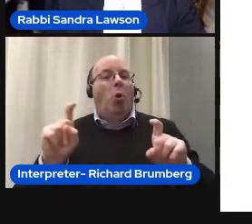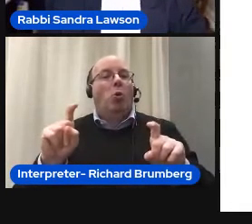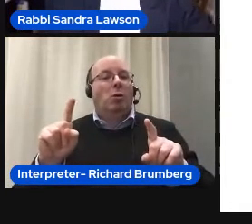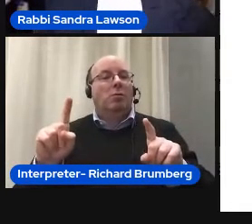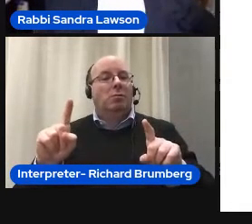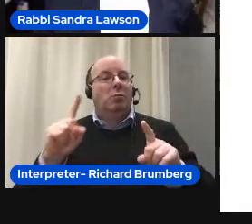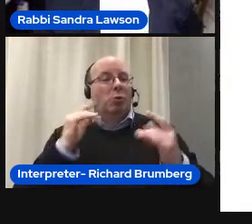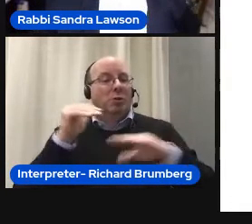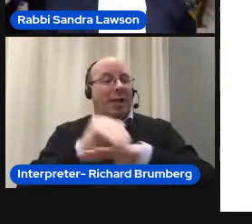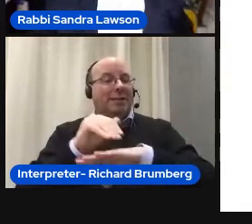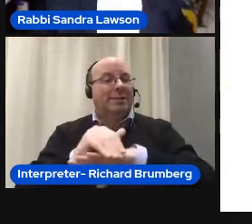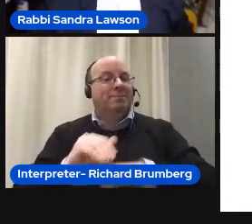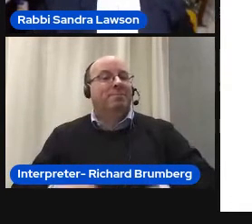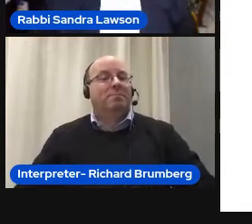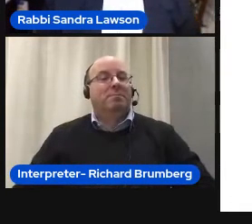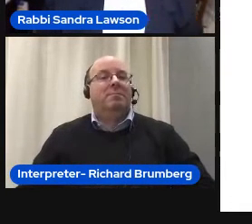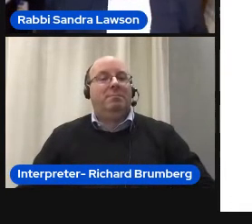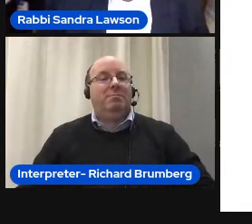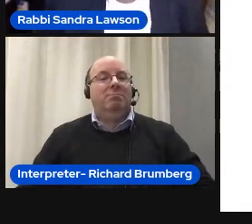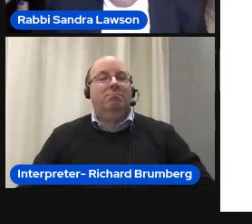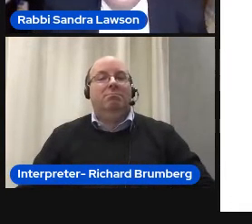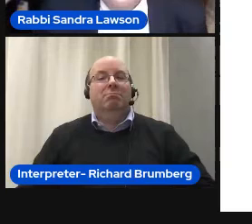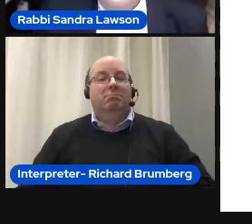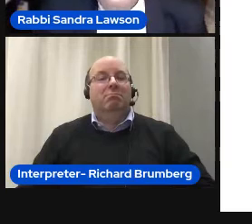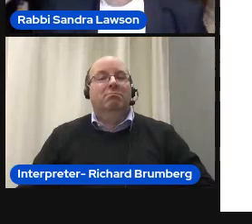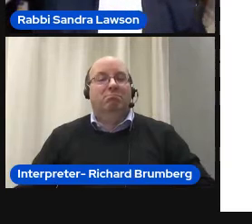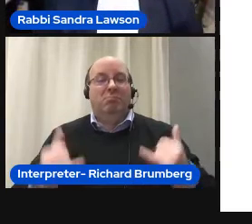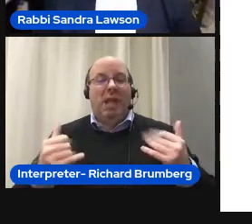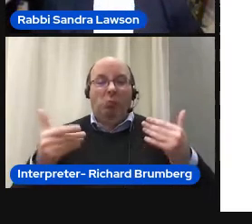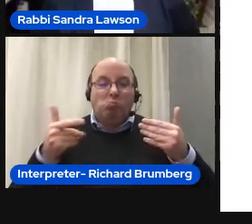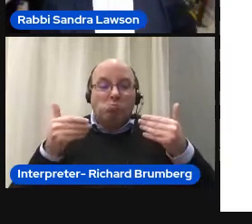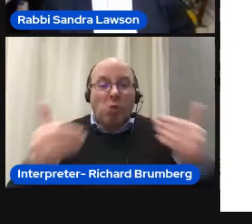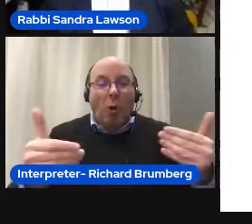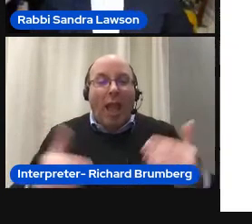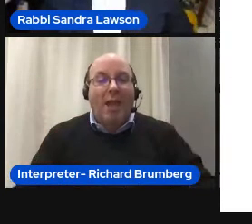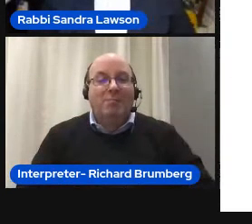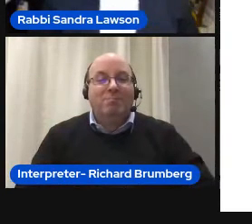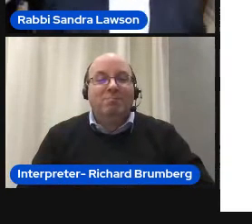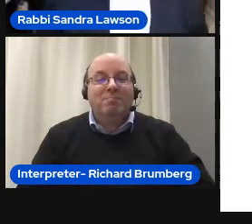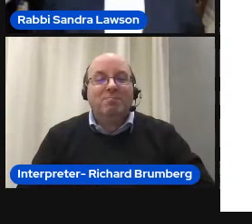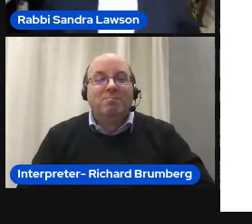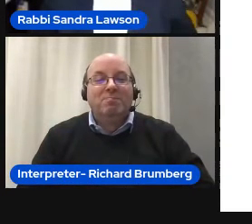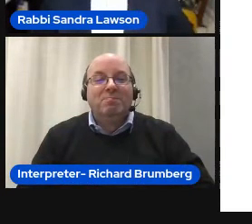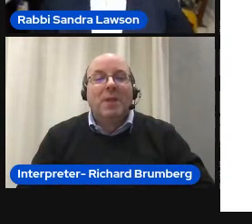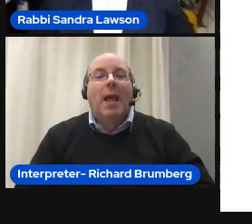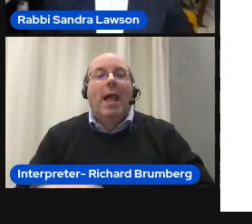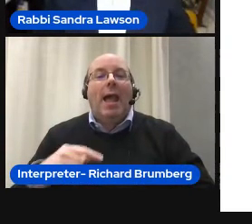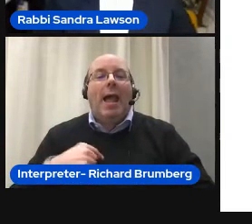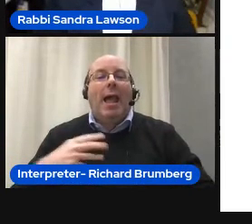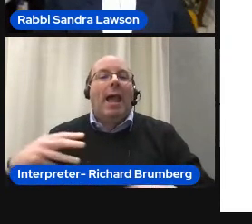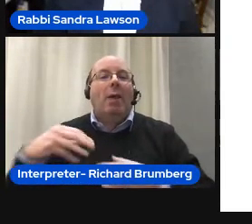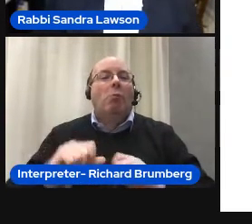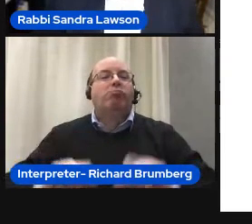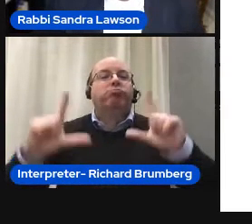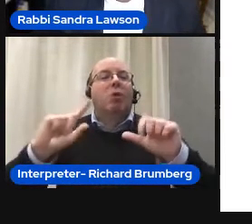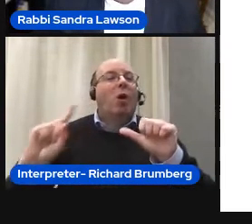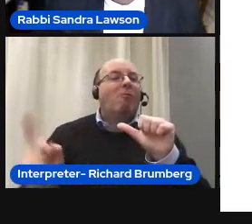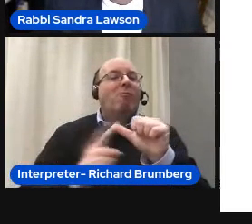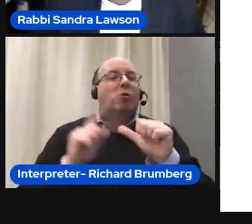this evening. So I'm going to invite you to take a few moments to do that, and I will bring on the first question.